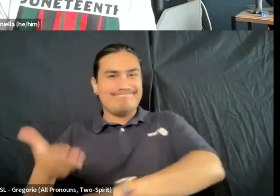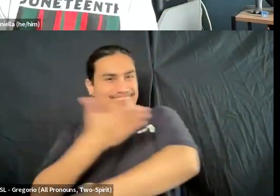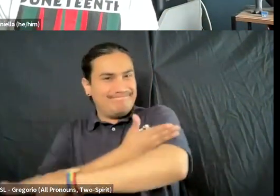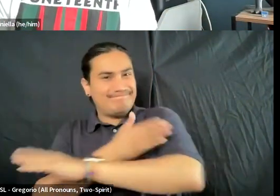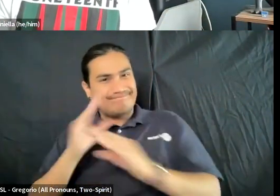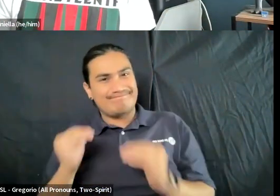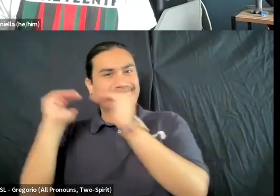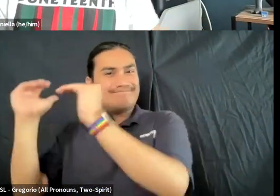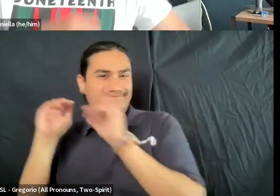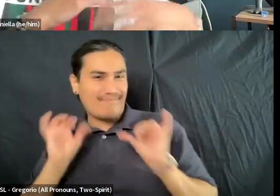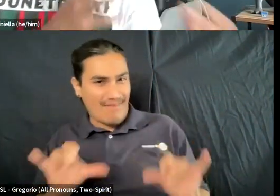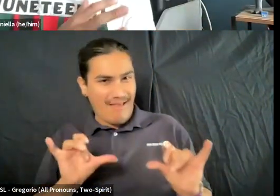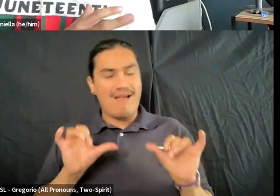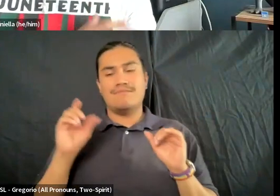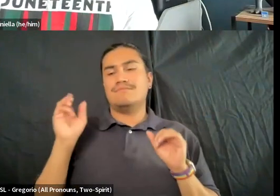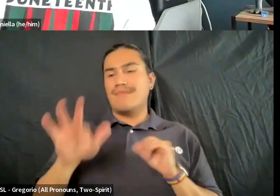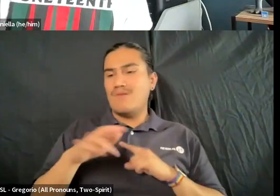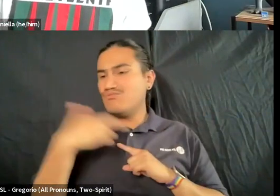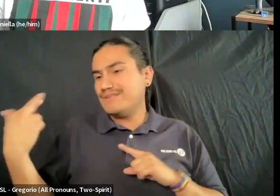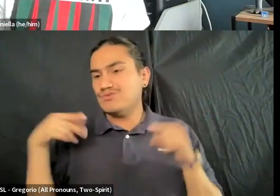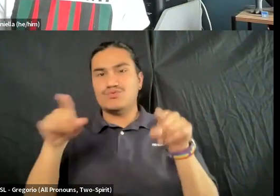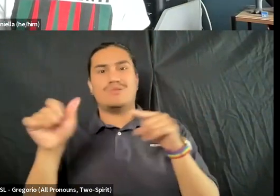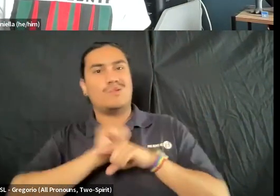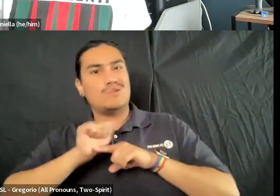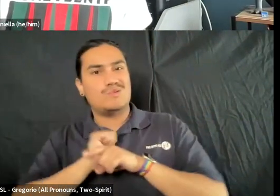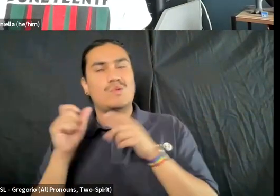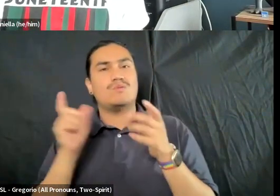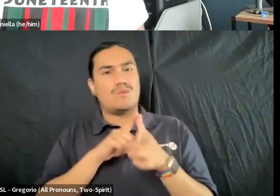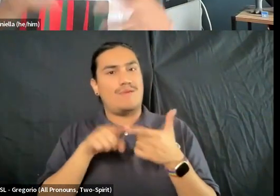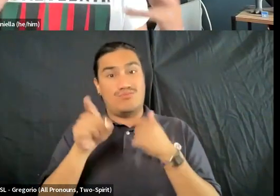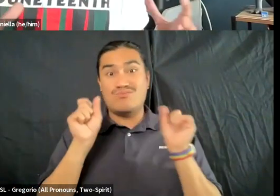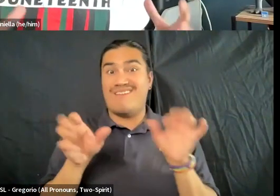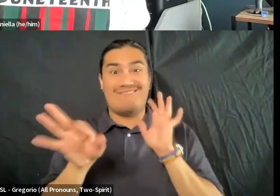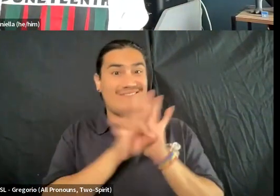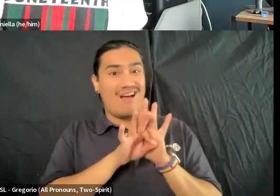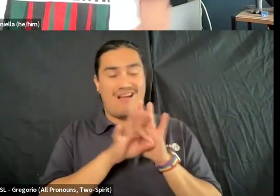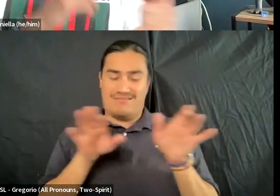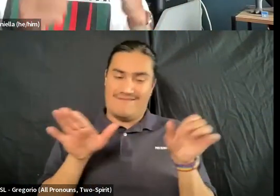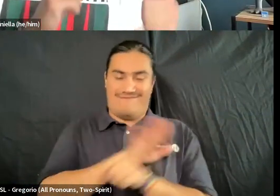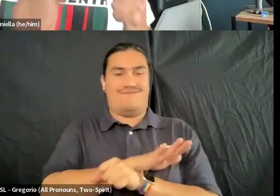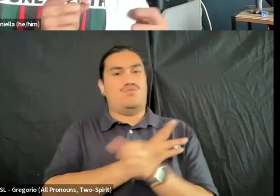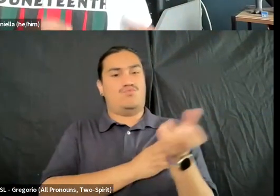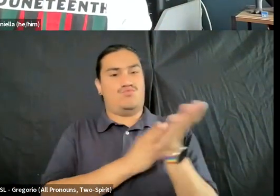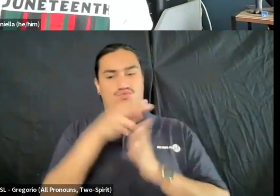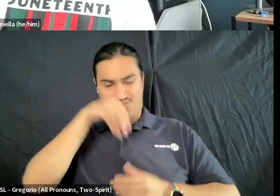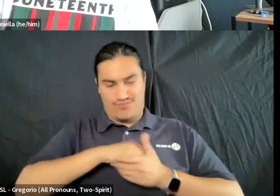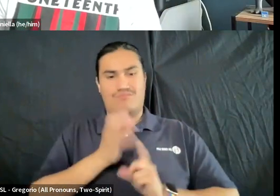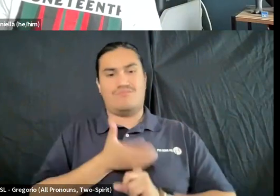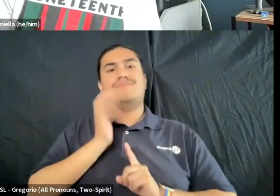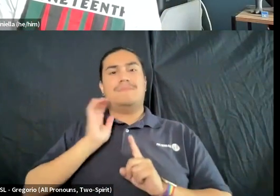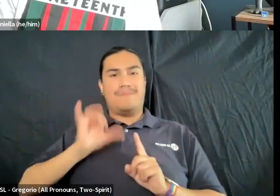fulfill me. You know, taking that risk in rehearsal so that you discover, you know, the fullest truth you can in each individual moment in the